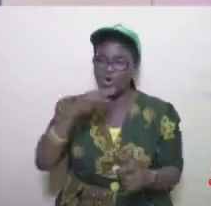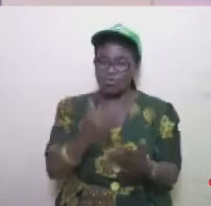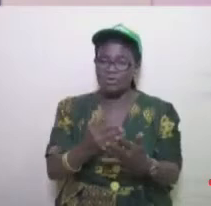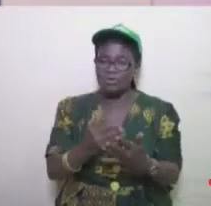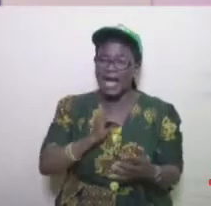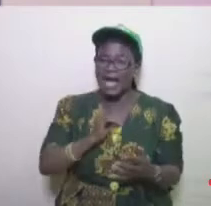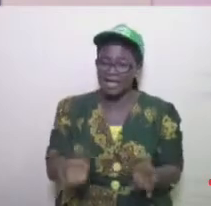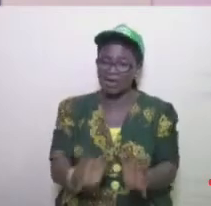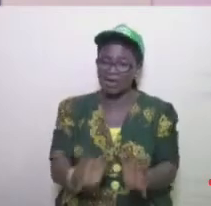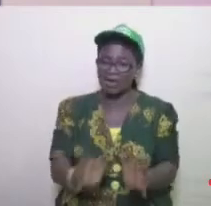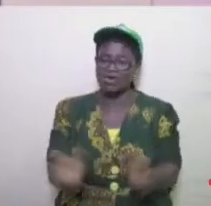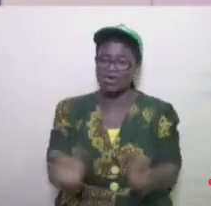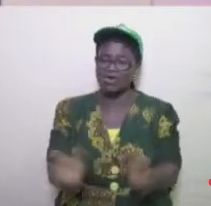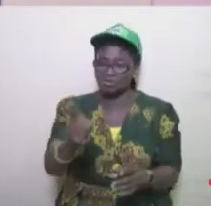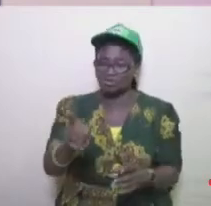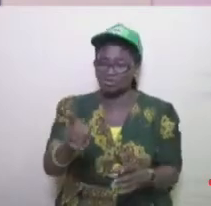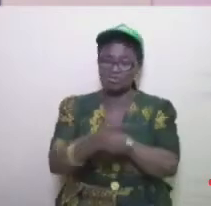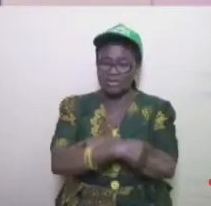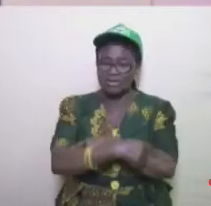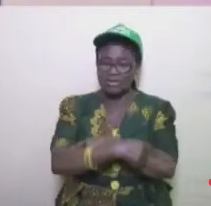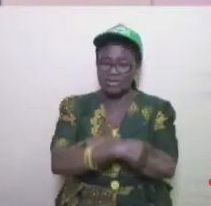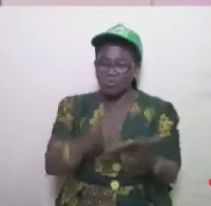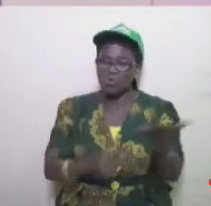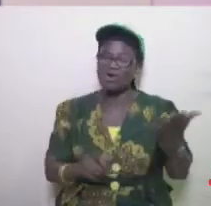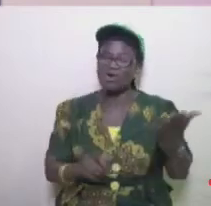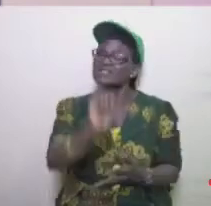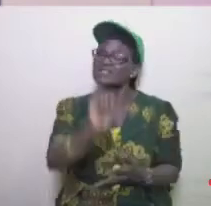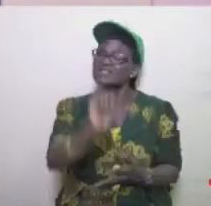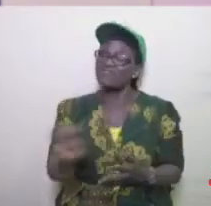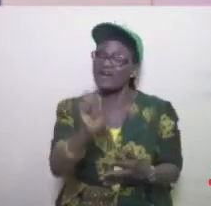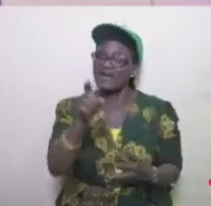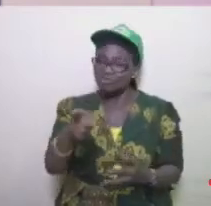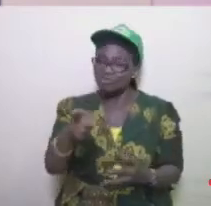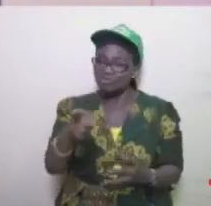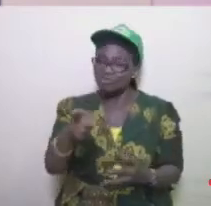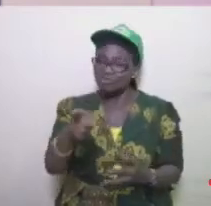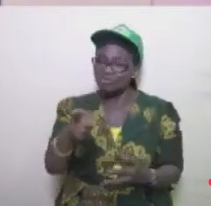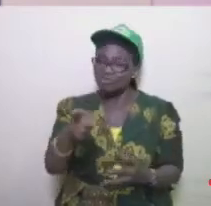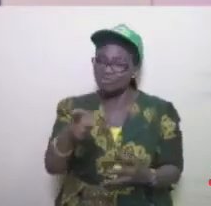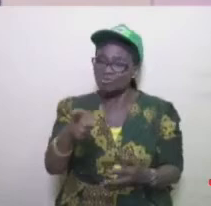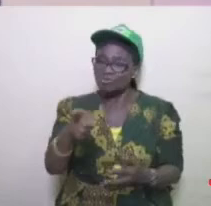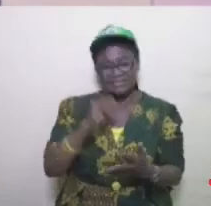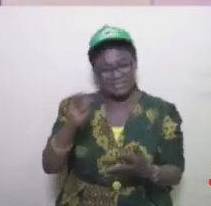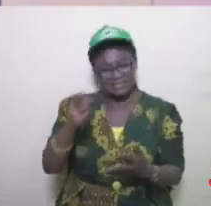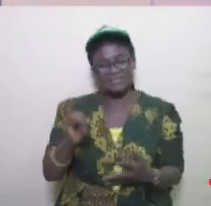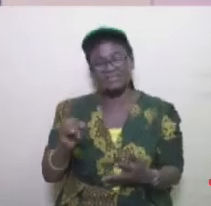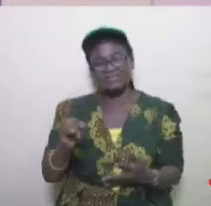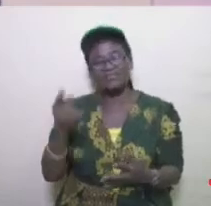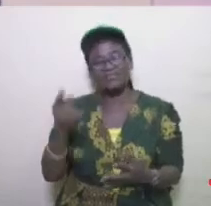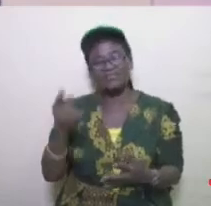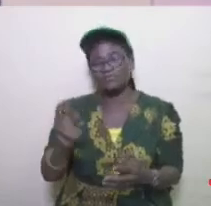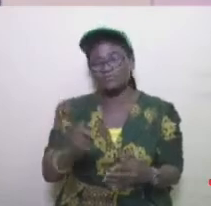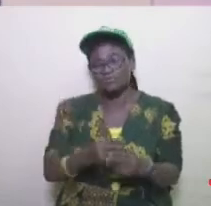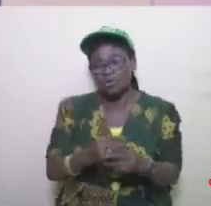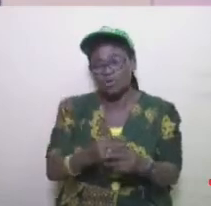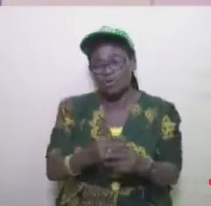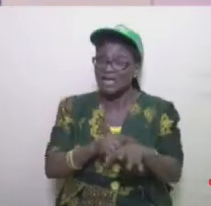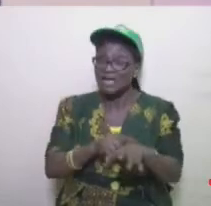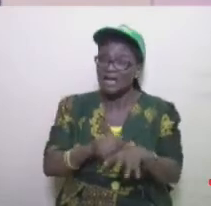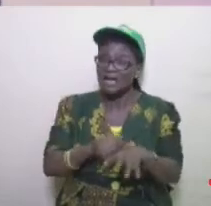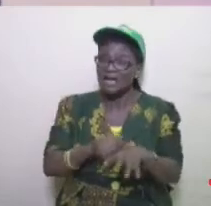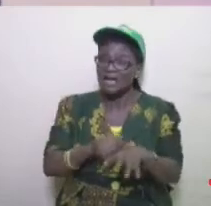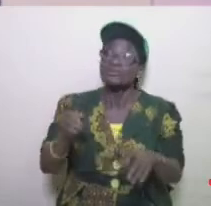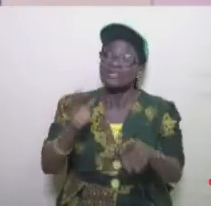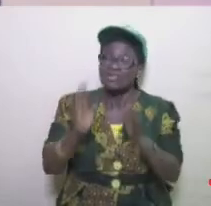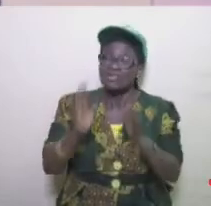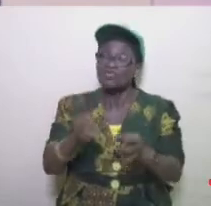be going through, is part and parcel. And if you have not been born again, please give God a chance so that he will be able